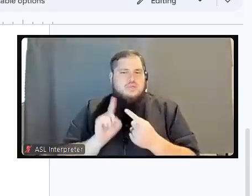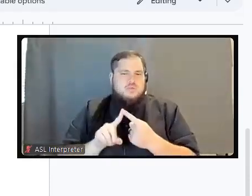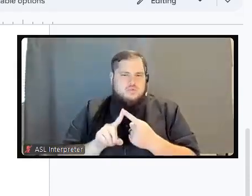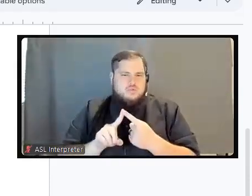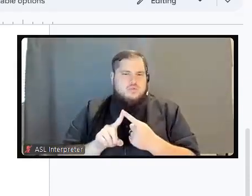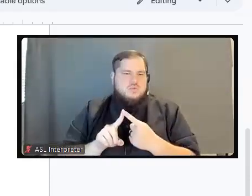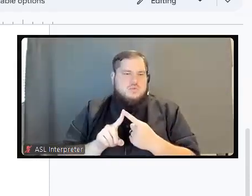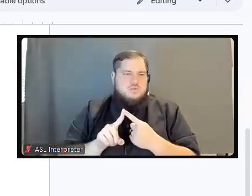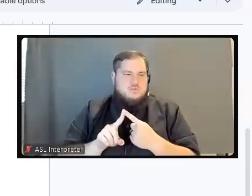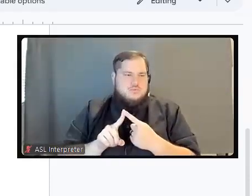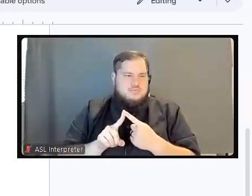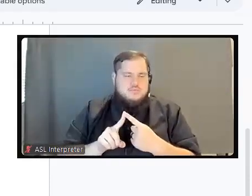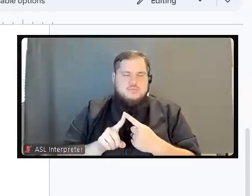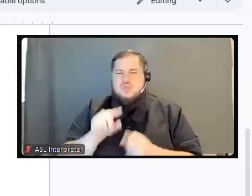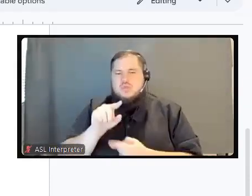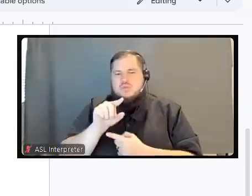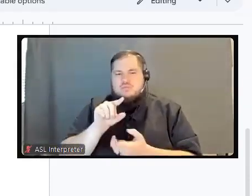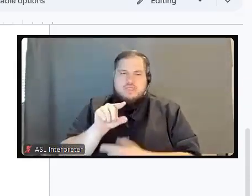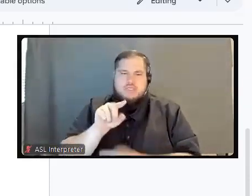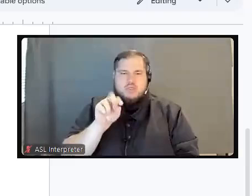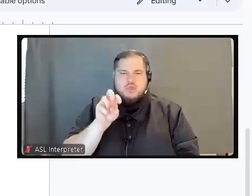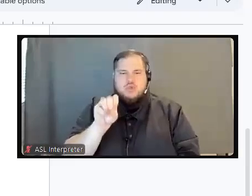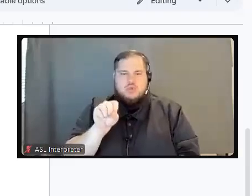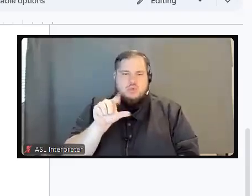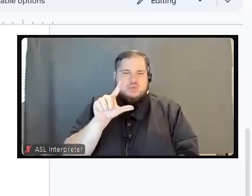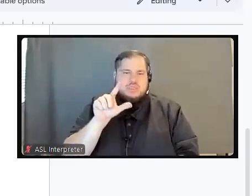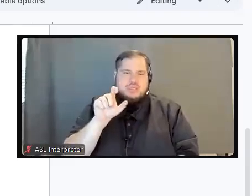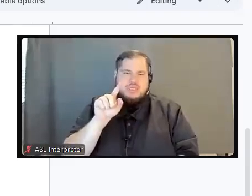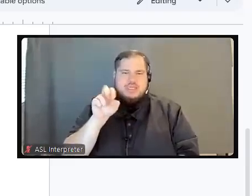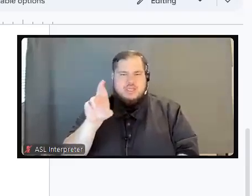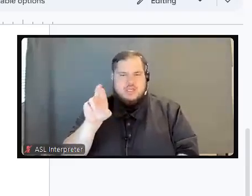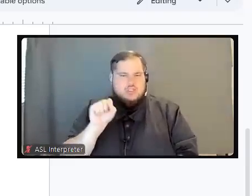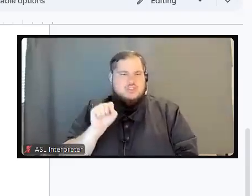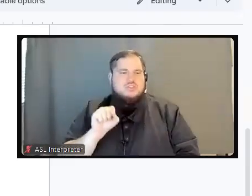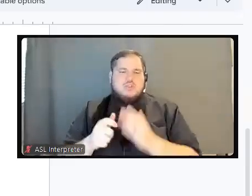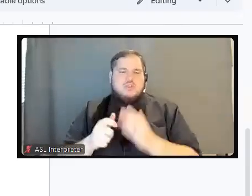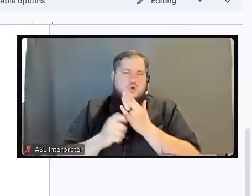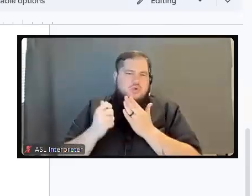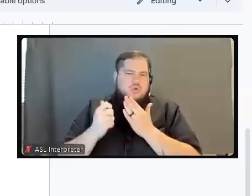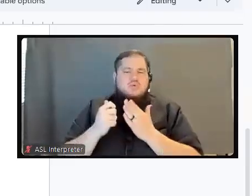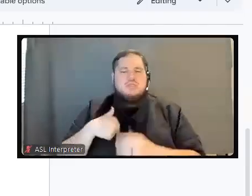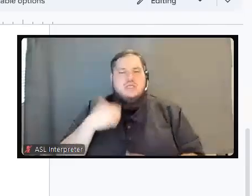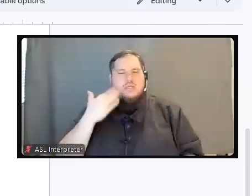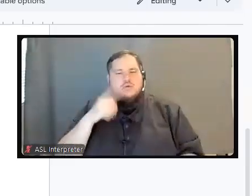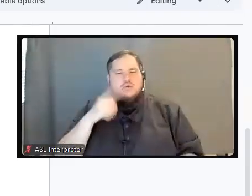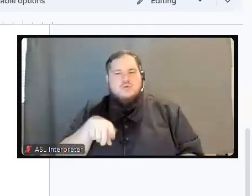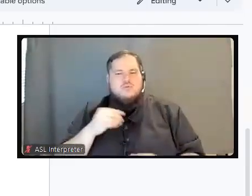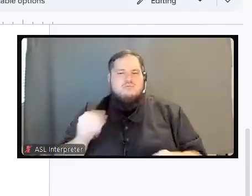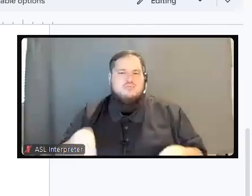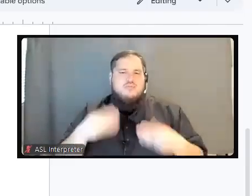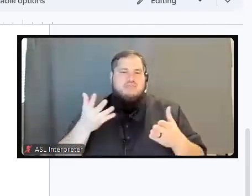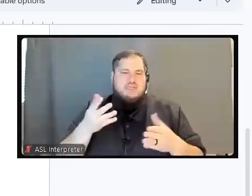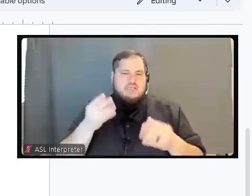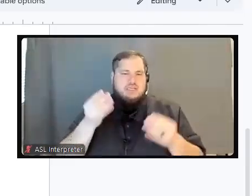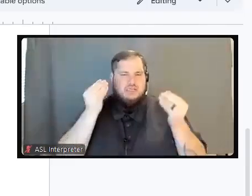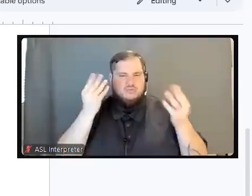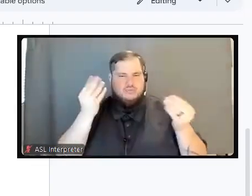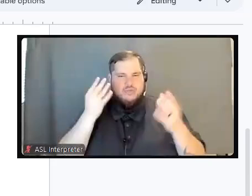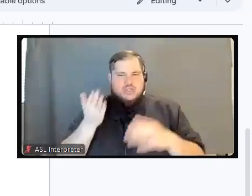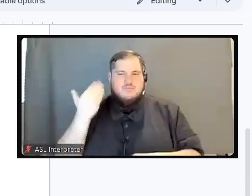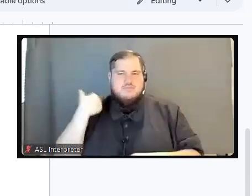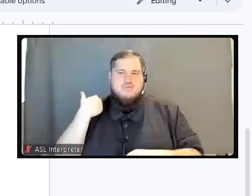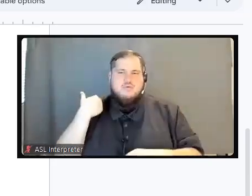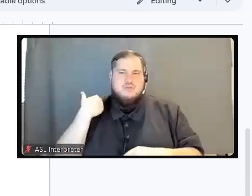various newsletters and different news articles. I know that you all have provided information before that we're